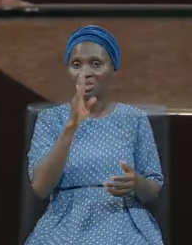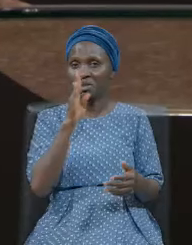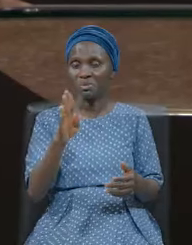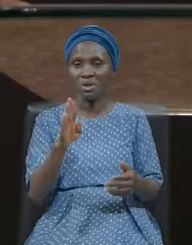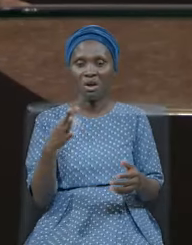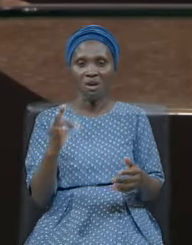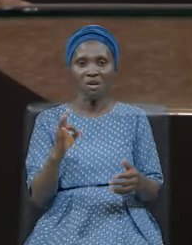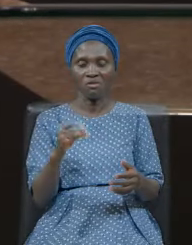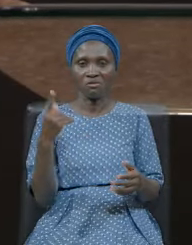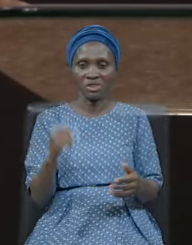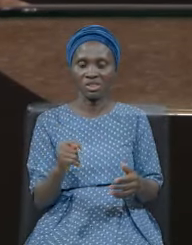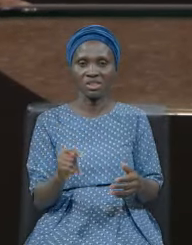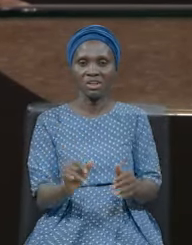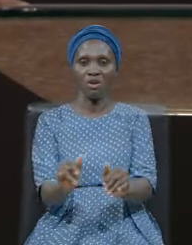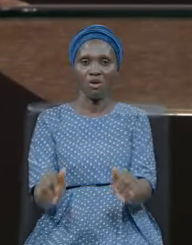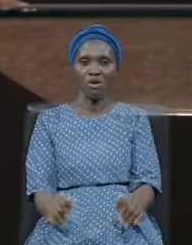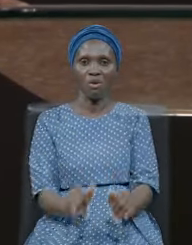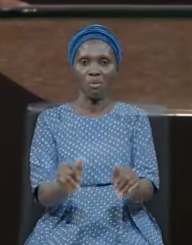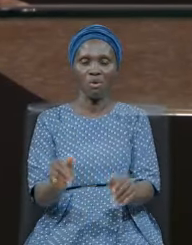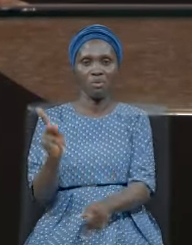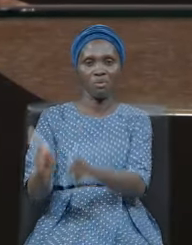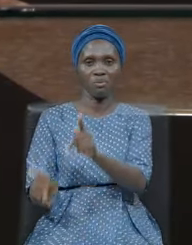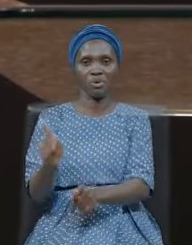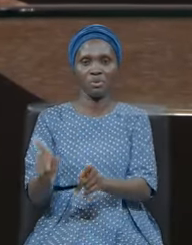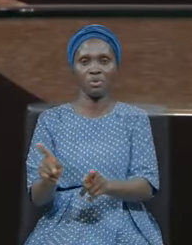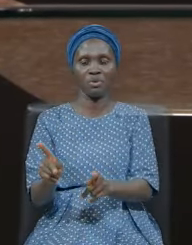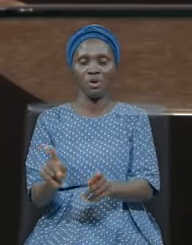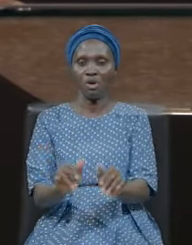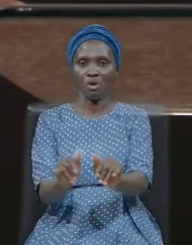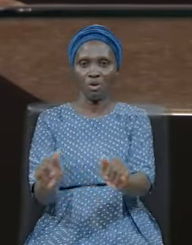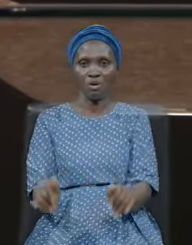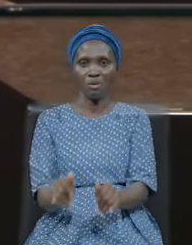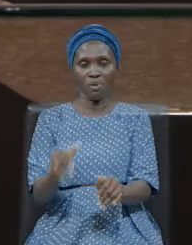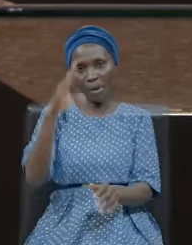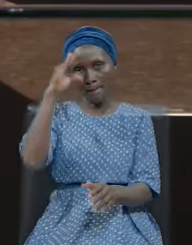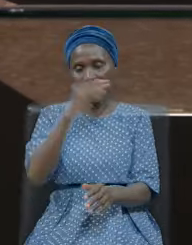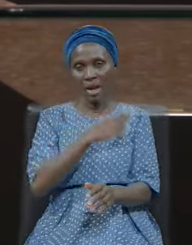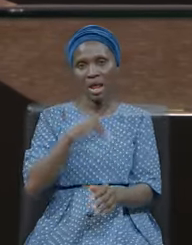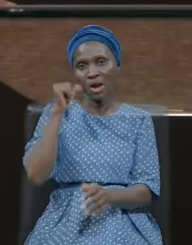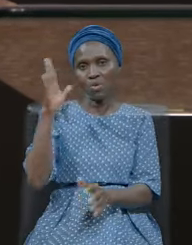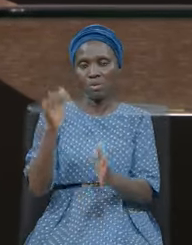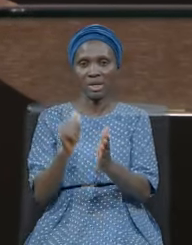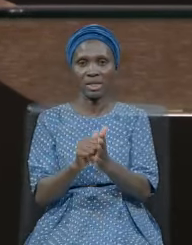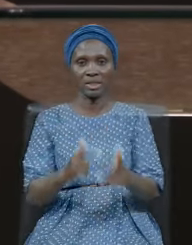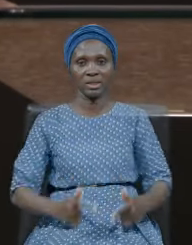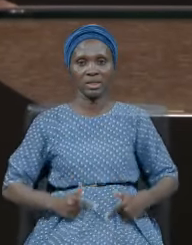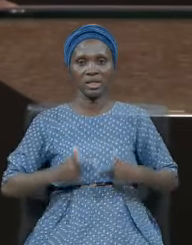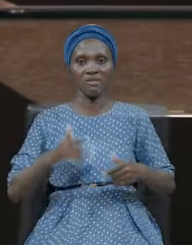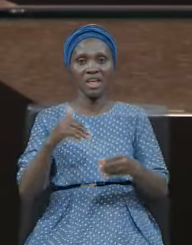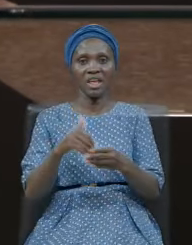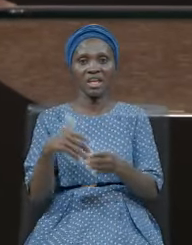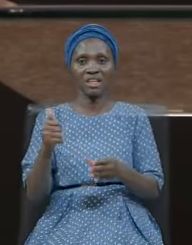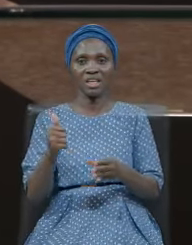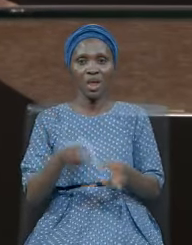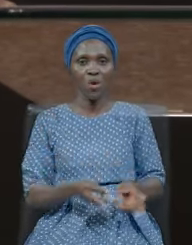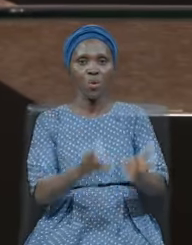people, of the common, men and women that live in a way that they're